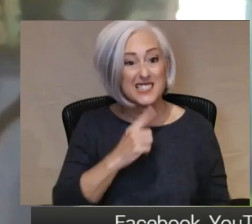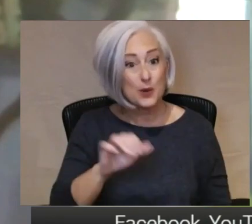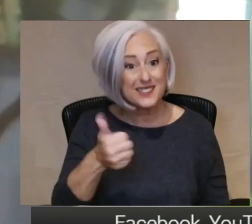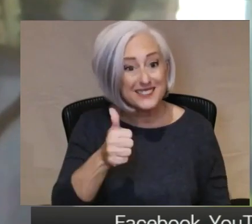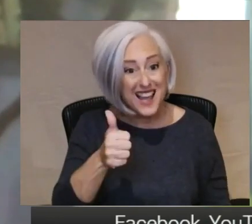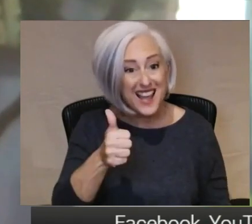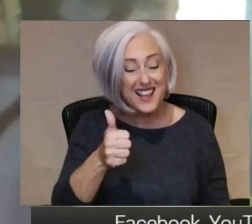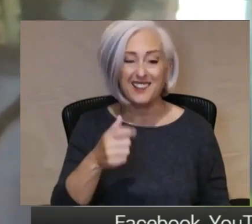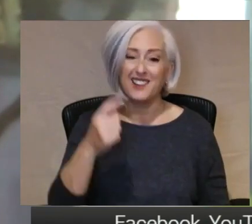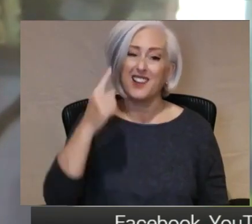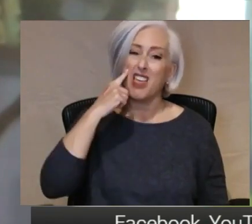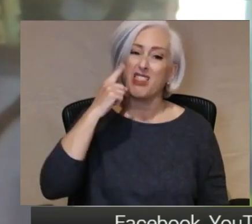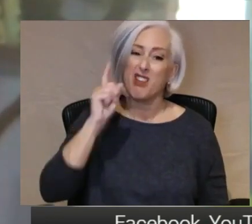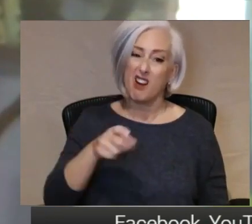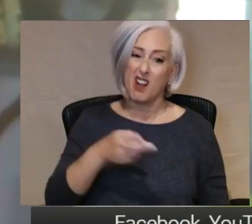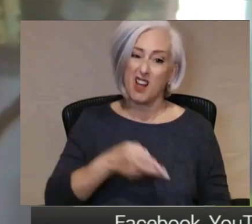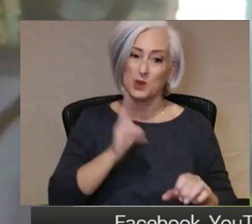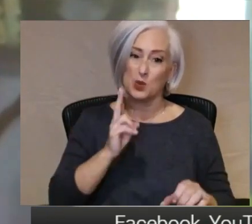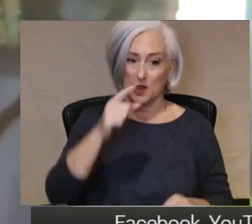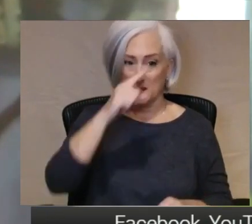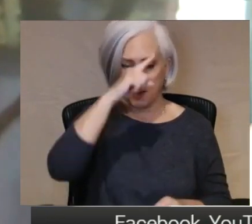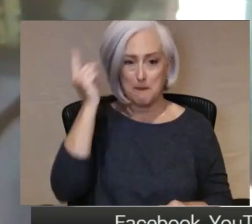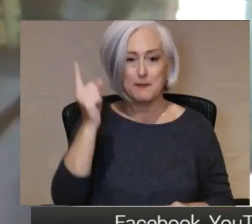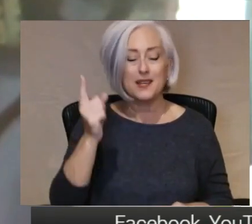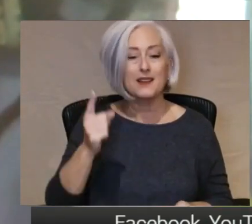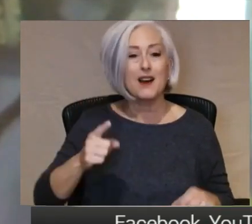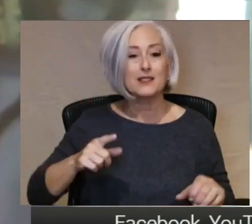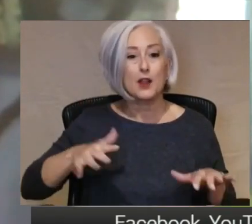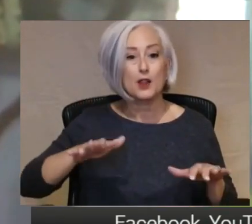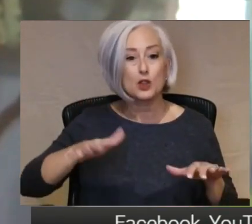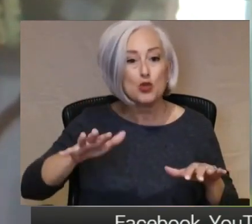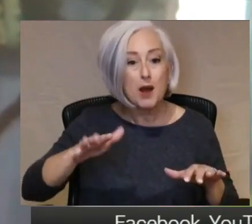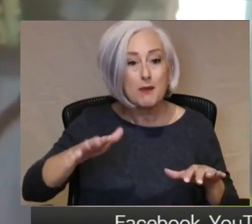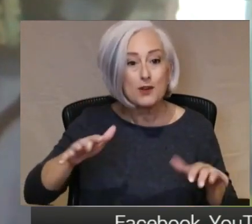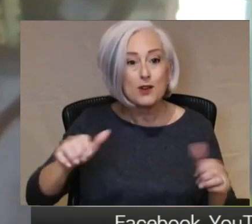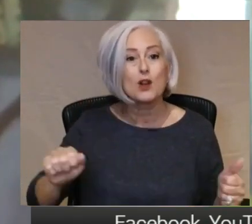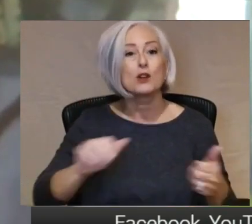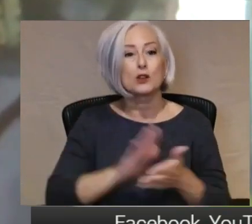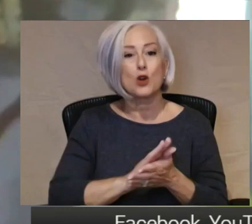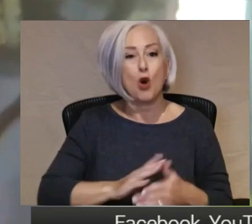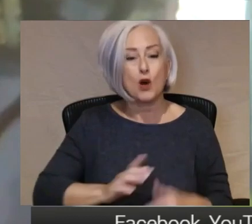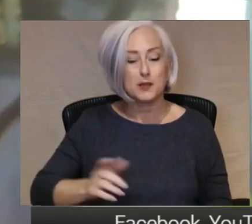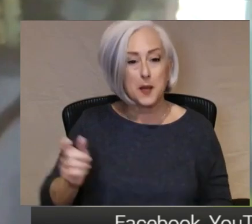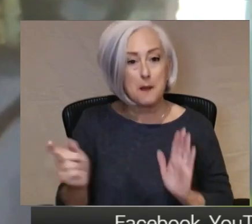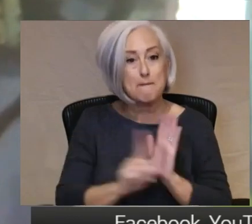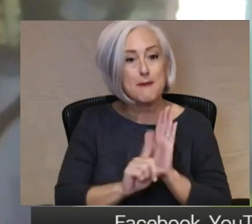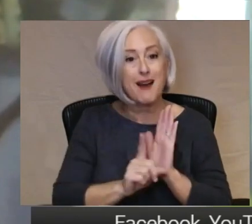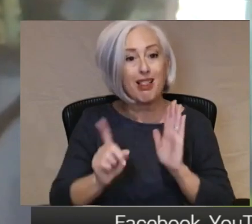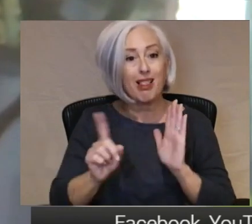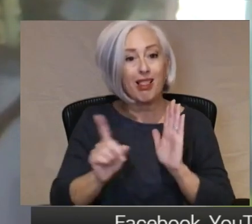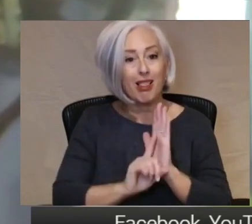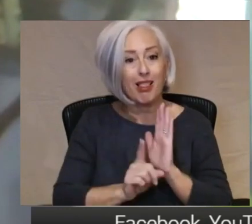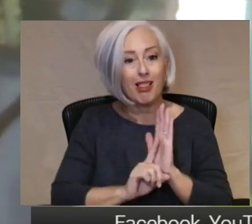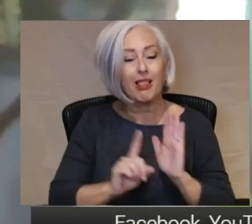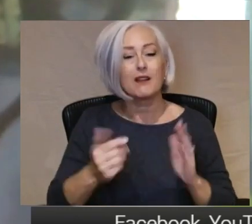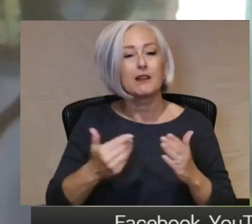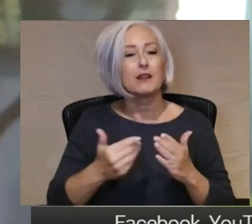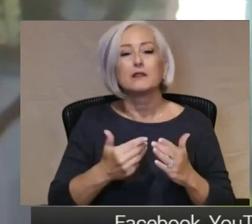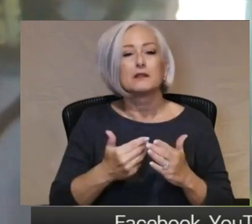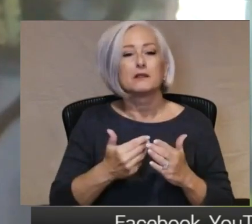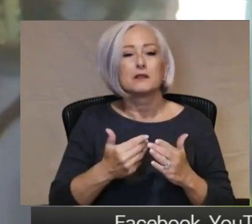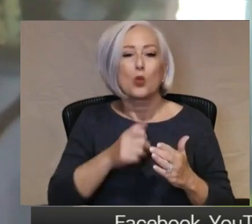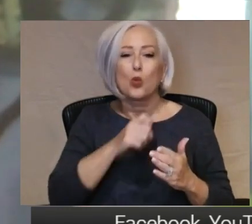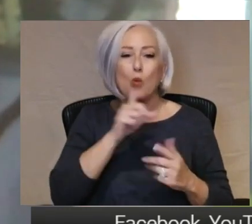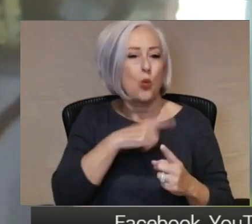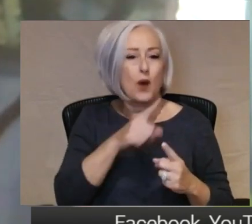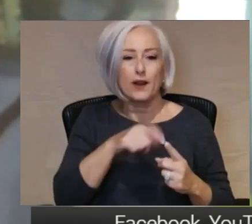the fact that the bell might ring when it shouldn't because it shook. And also I do a lot of sewing,